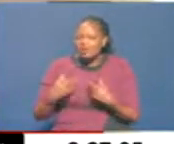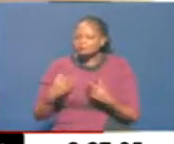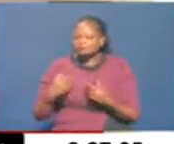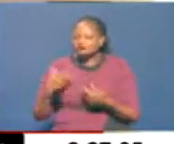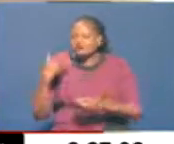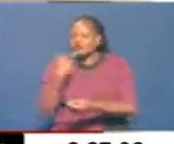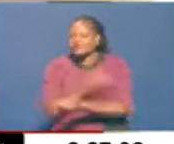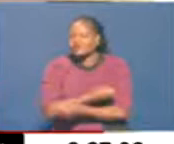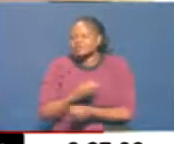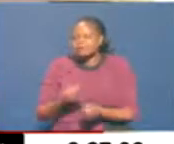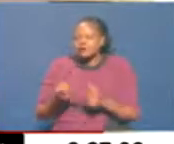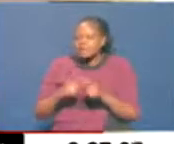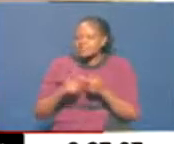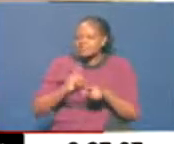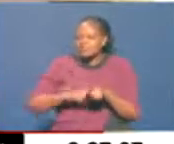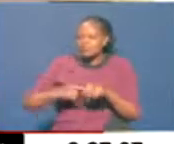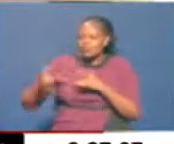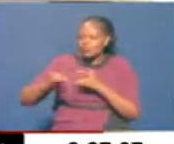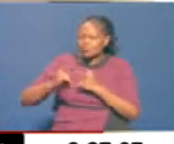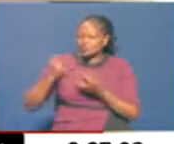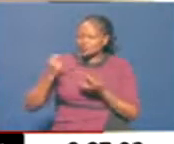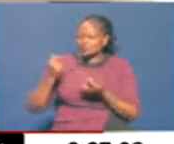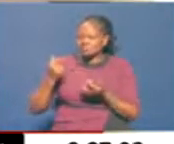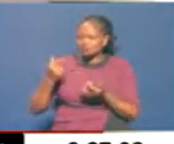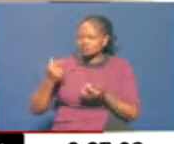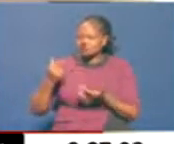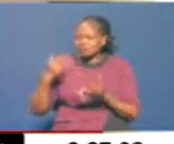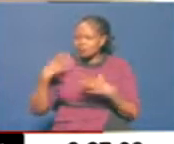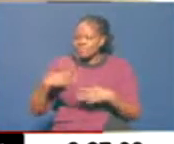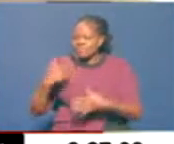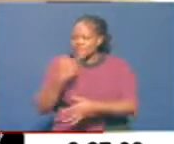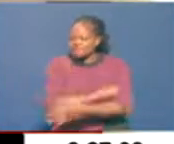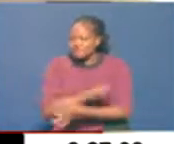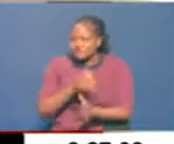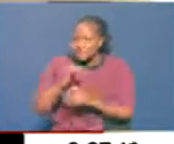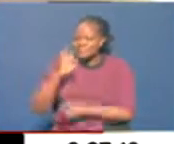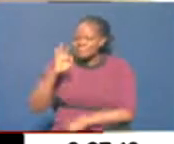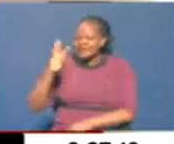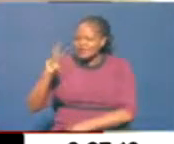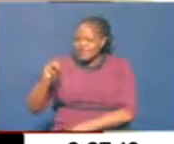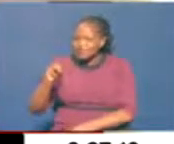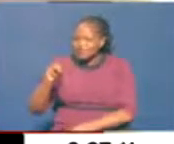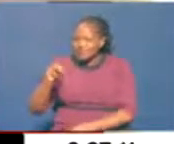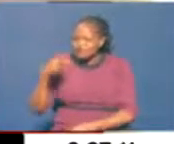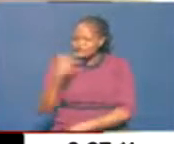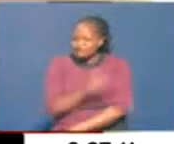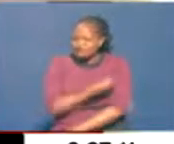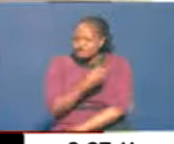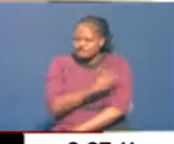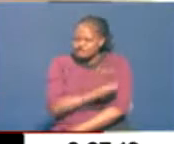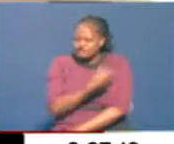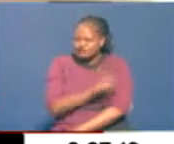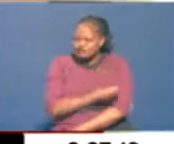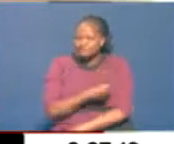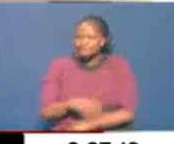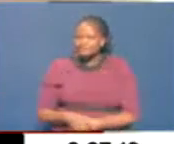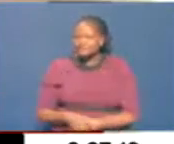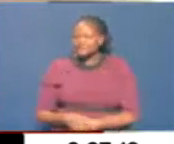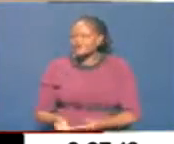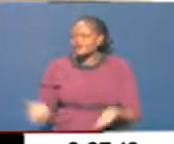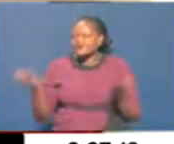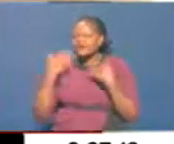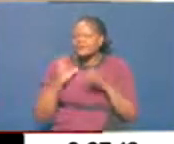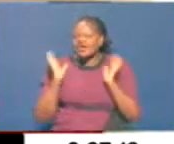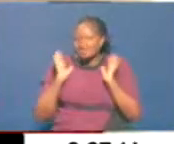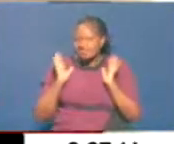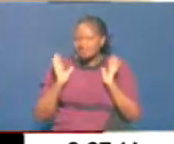Mm-hmm. When we look at our figures right now, we've administered close to 3 million vaccine jabs, let me call them jabs, have already been administered in the